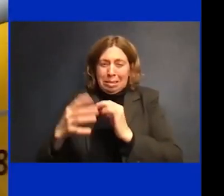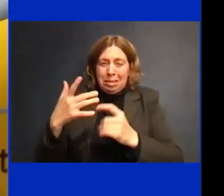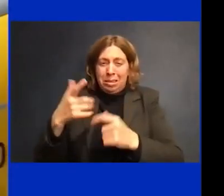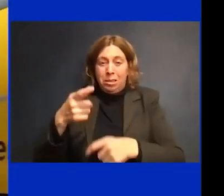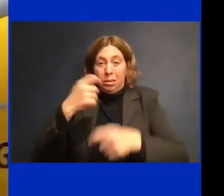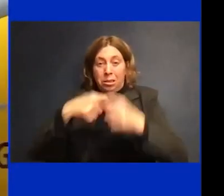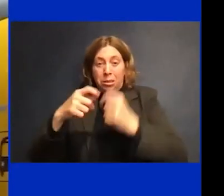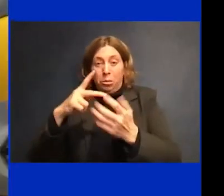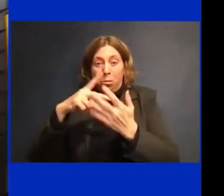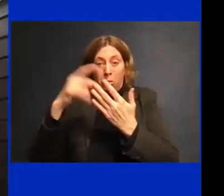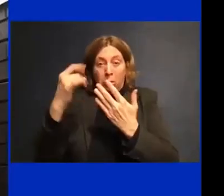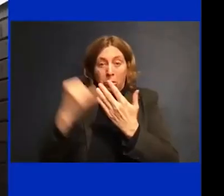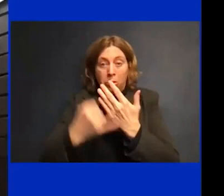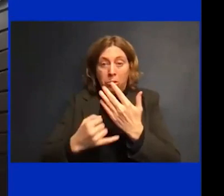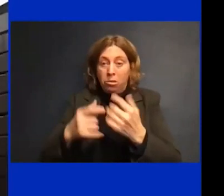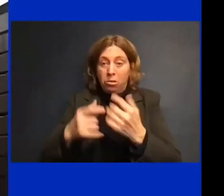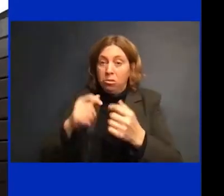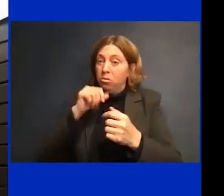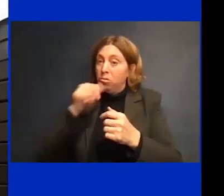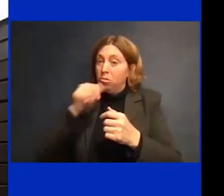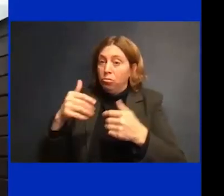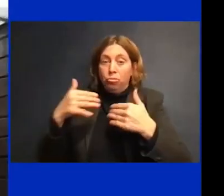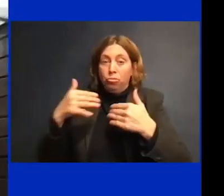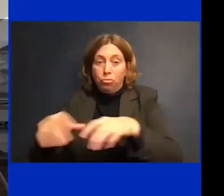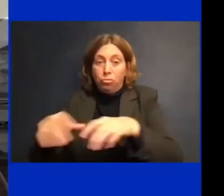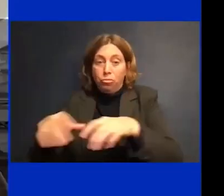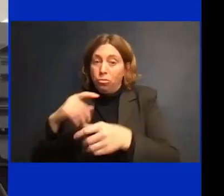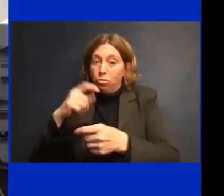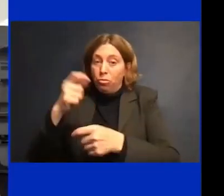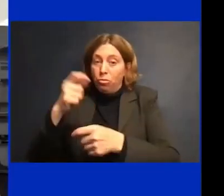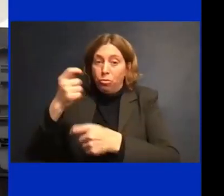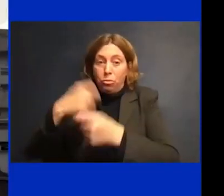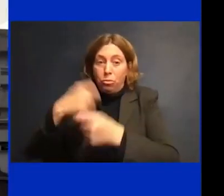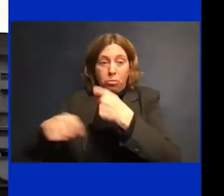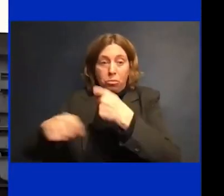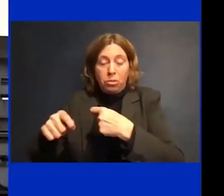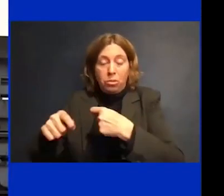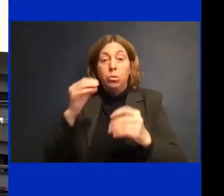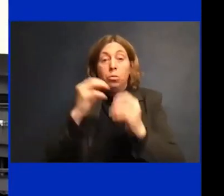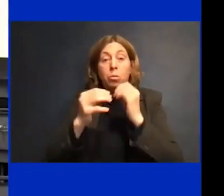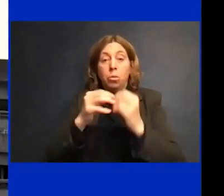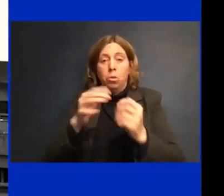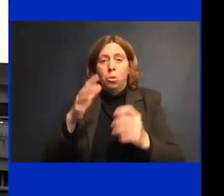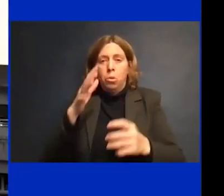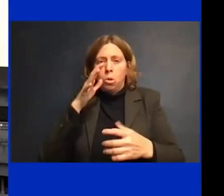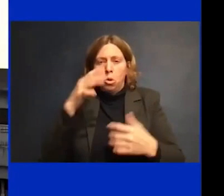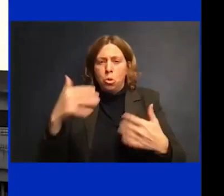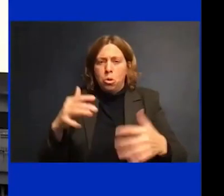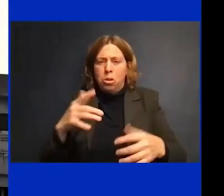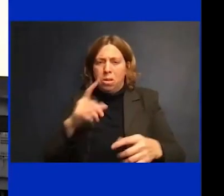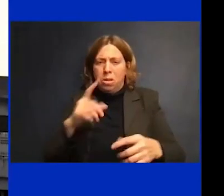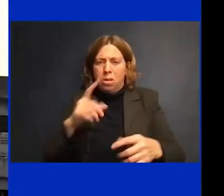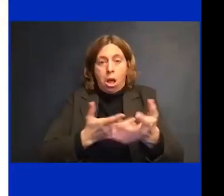undertaken. The repair would fix some of the issues facing the building today, but reduce the capacity of the facility to handle